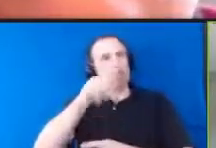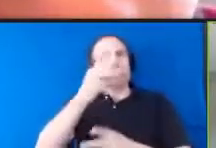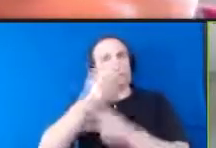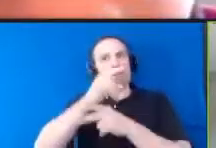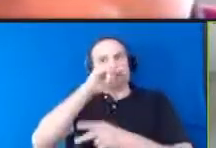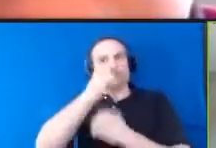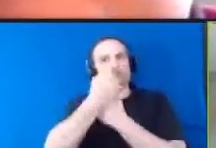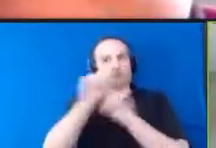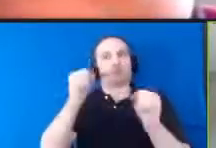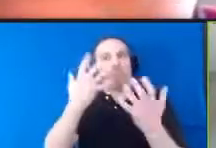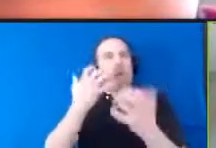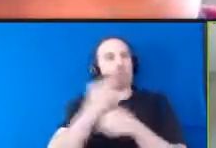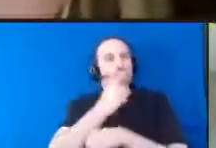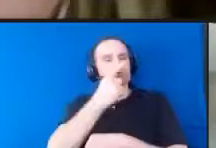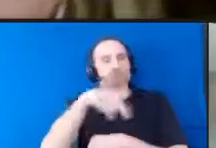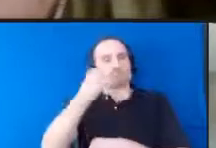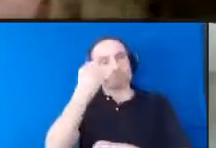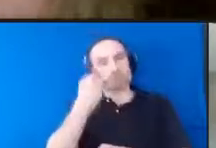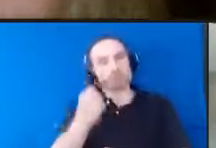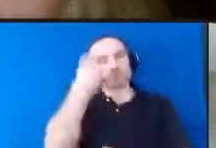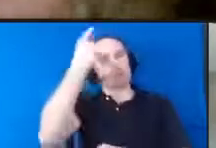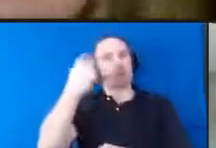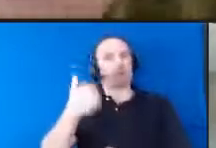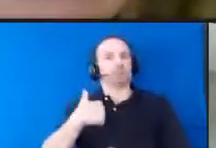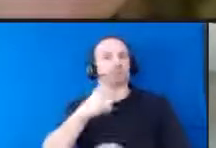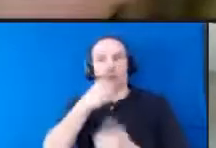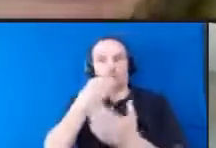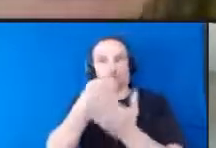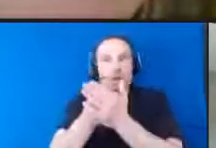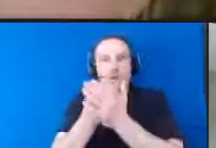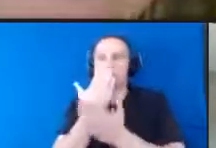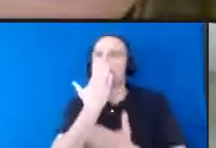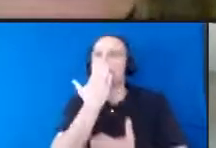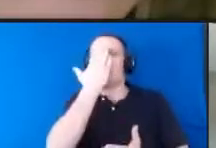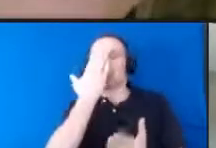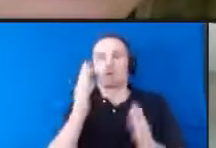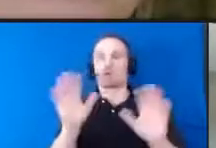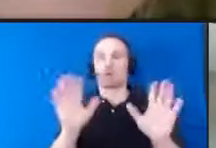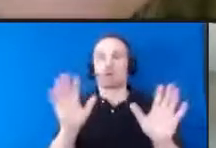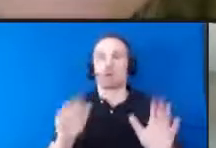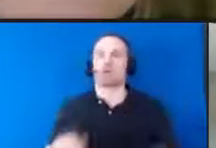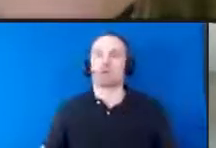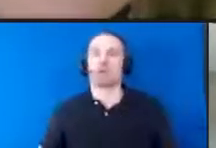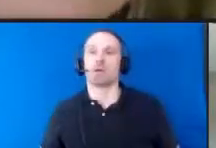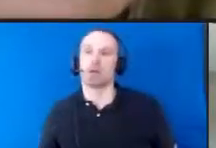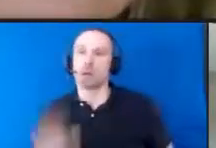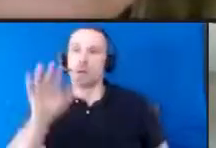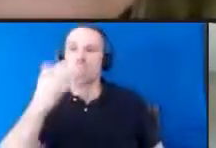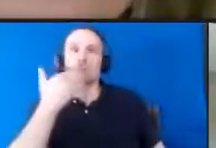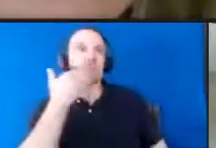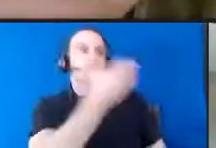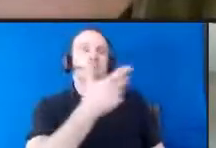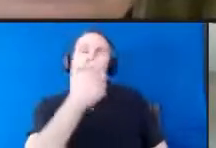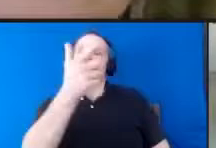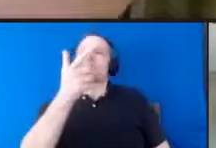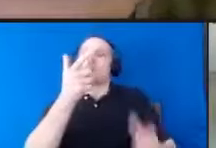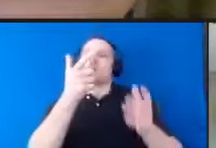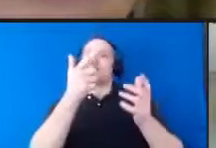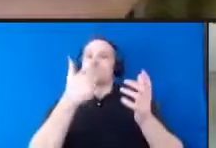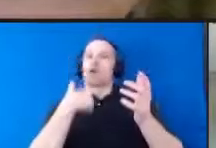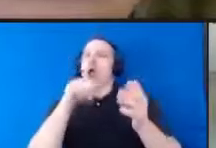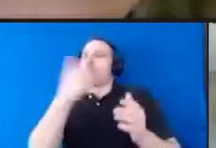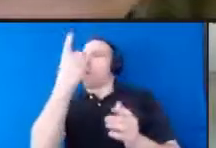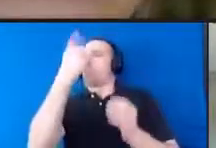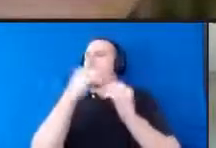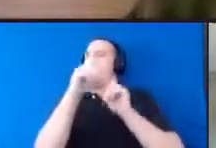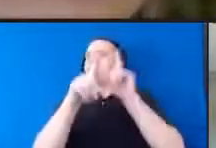Thank you for that, Dr. Cunningham. And I have a follow-up question to that. Is the reason why the